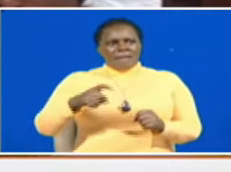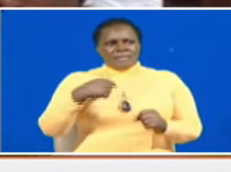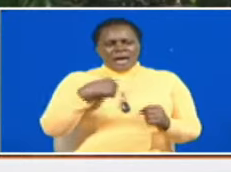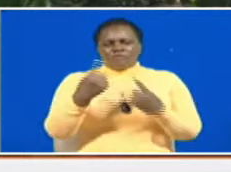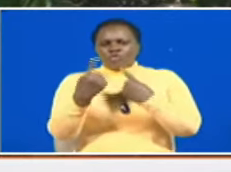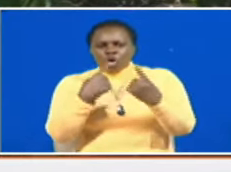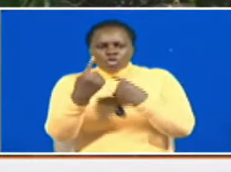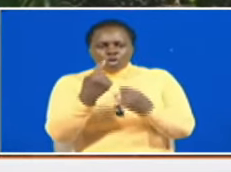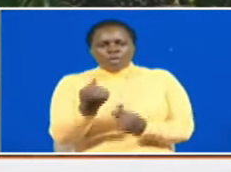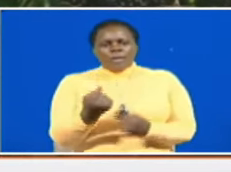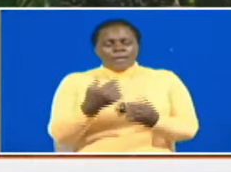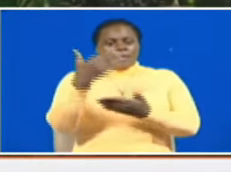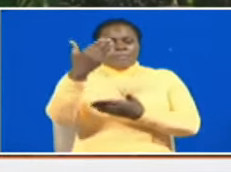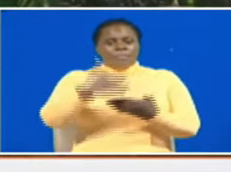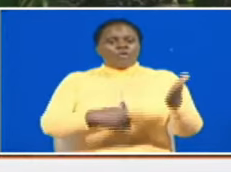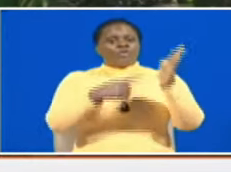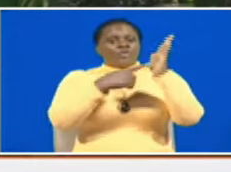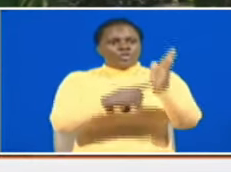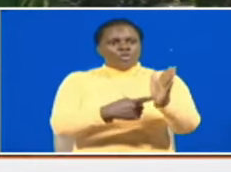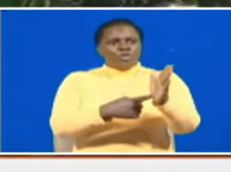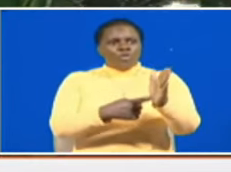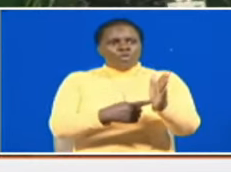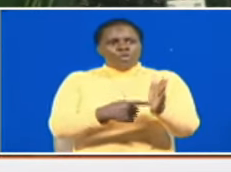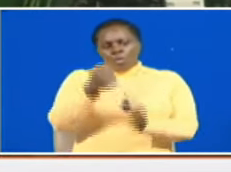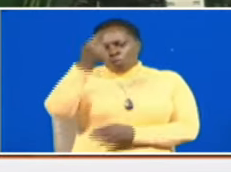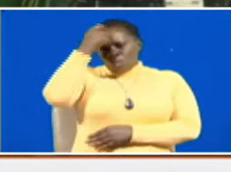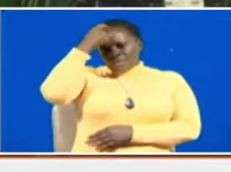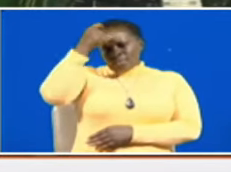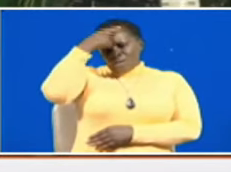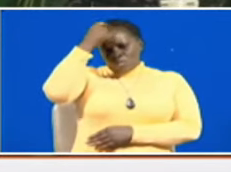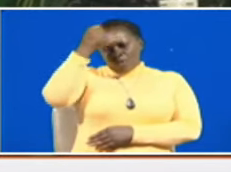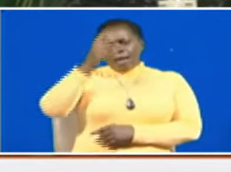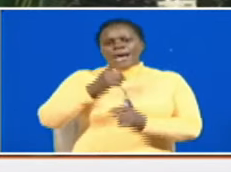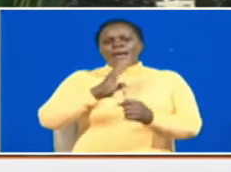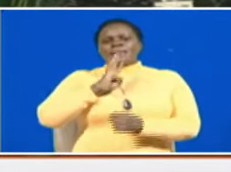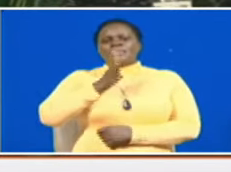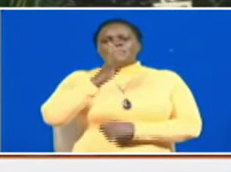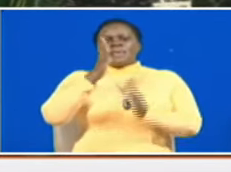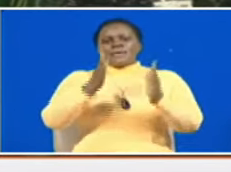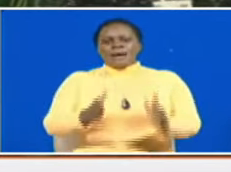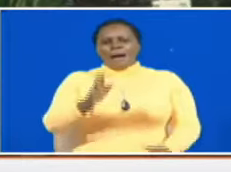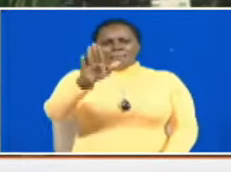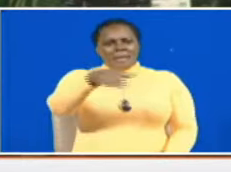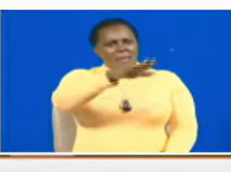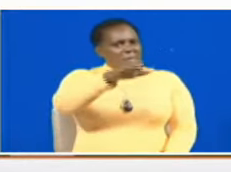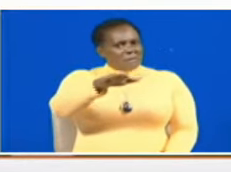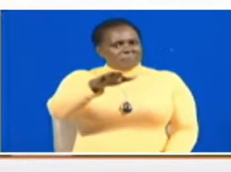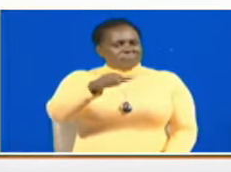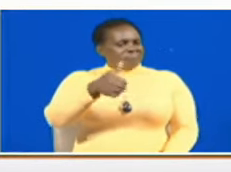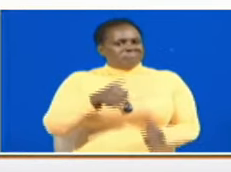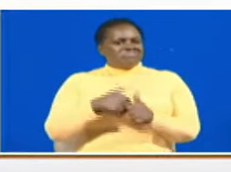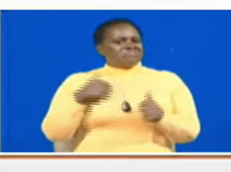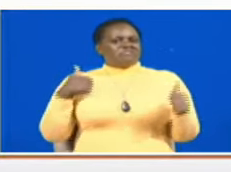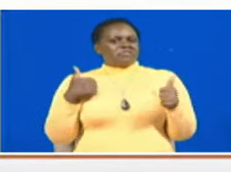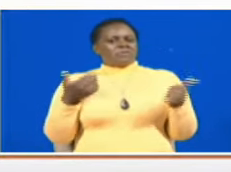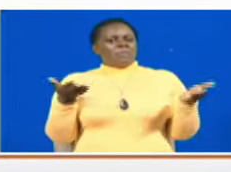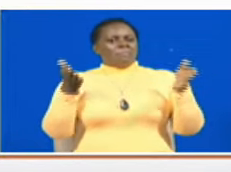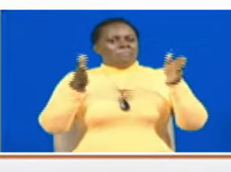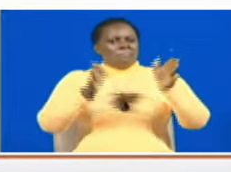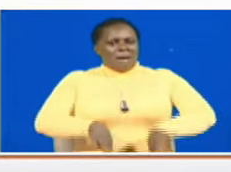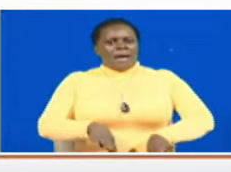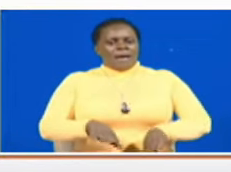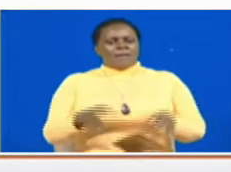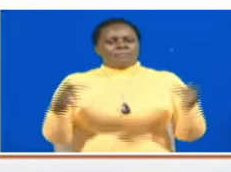wanagozana kidogo. Reports however indicate that Ford Kenya leader, who is also the speaker of the National Assembly, Moses Wetangula, has refused to bow to